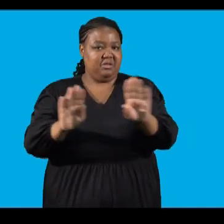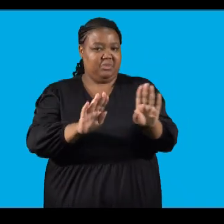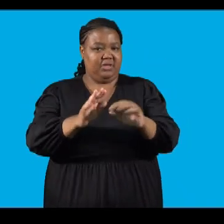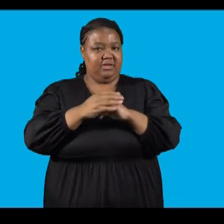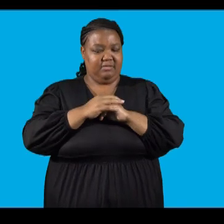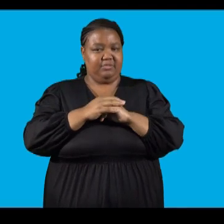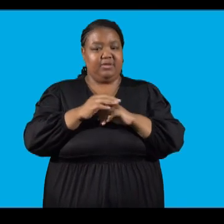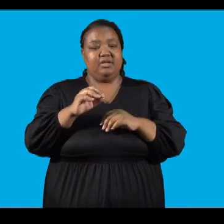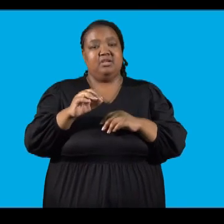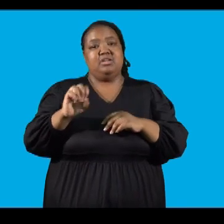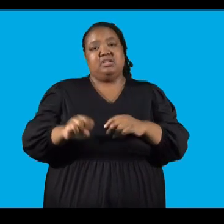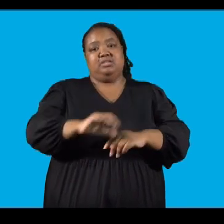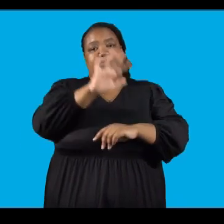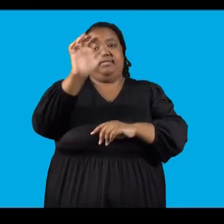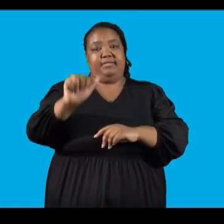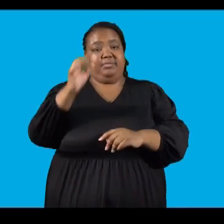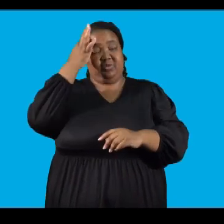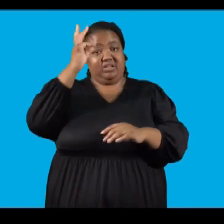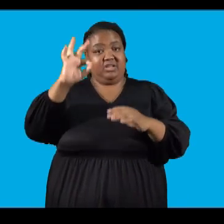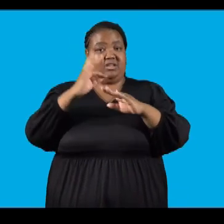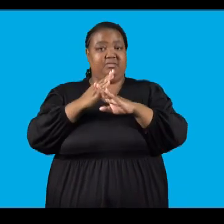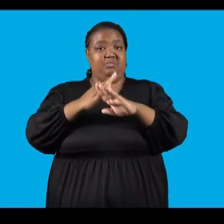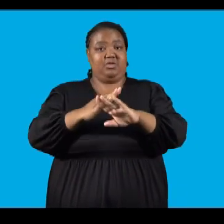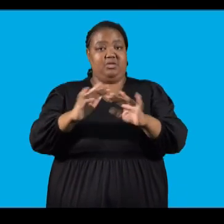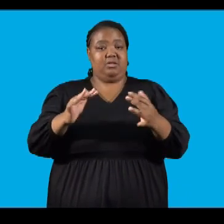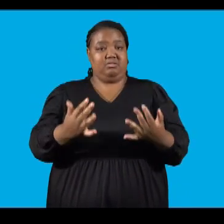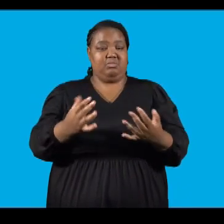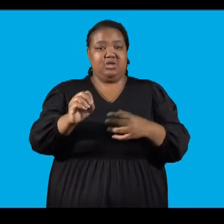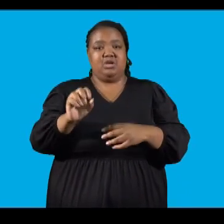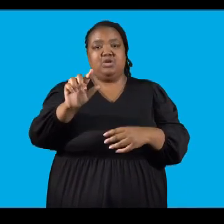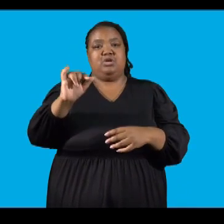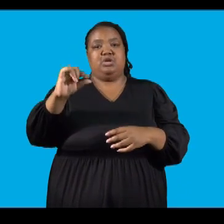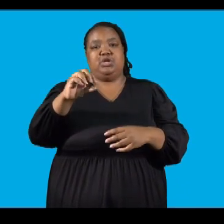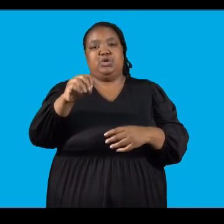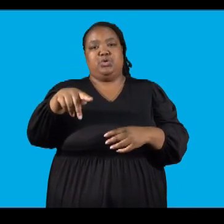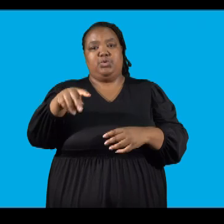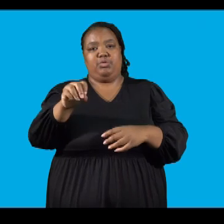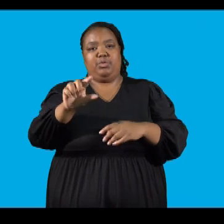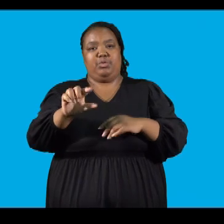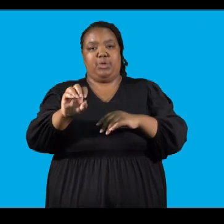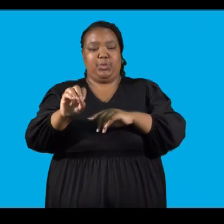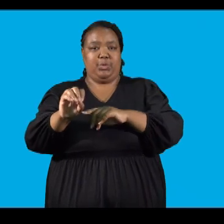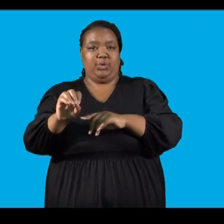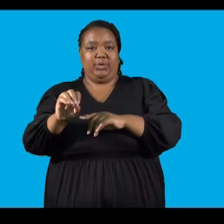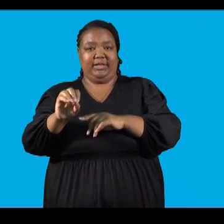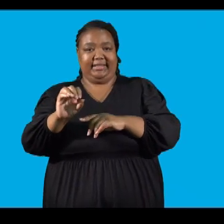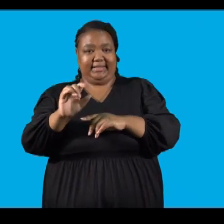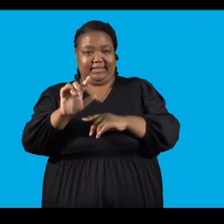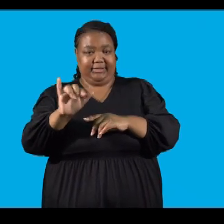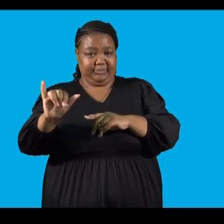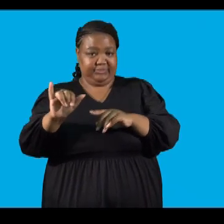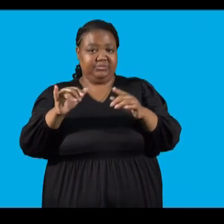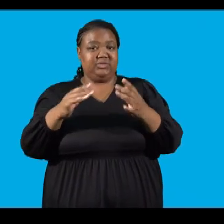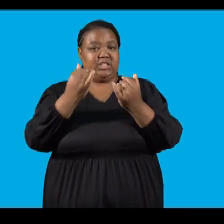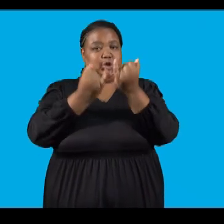collusive behavior? The South African government prevents collusion in oligopolies primarily through the